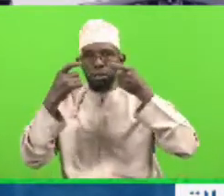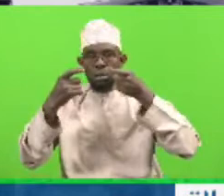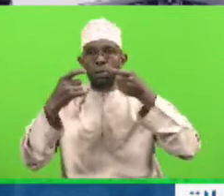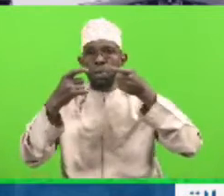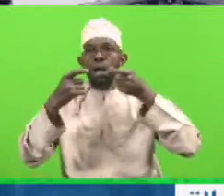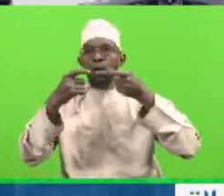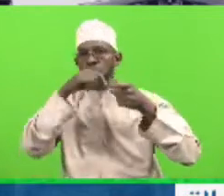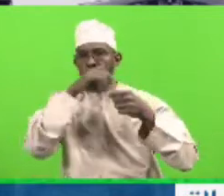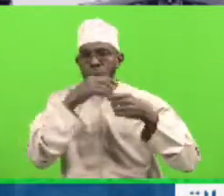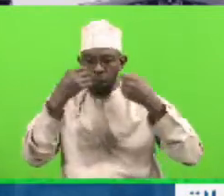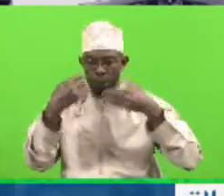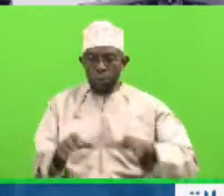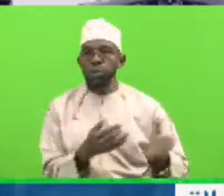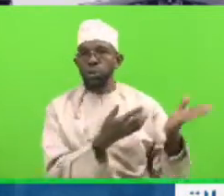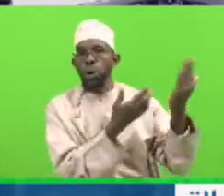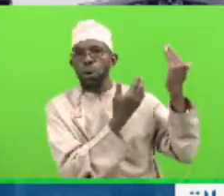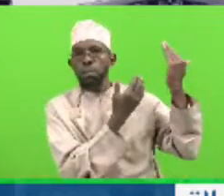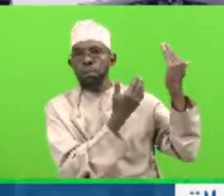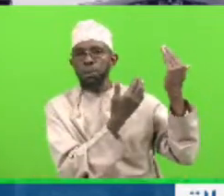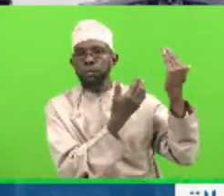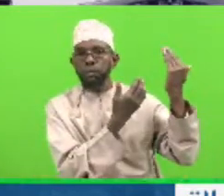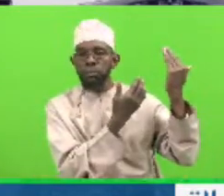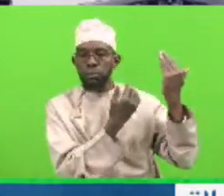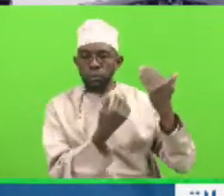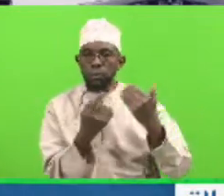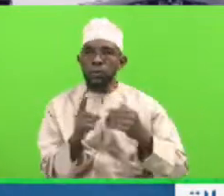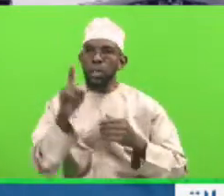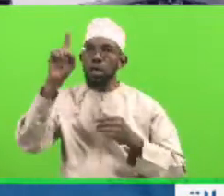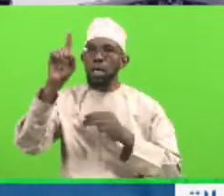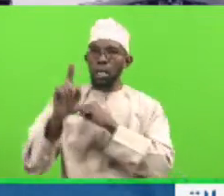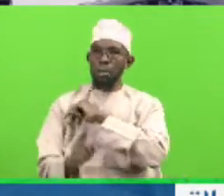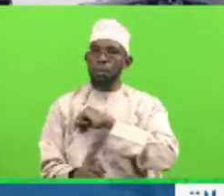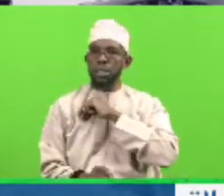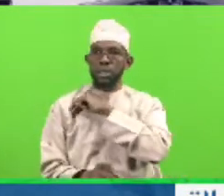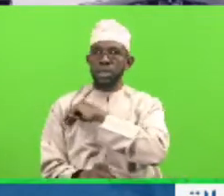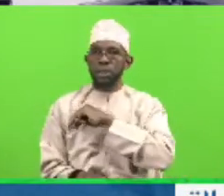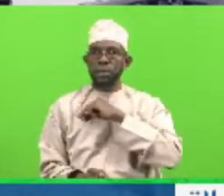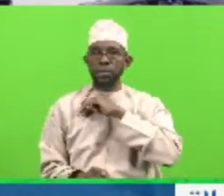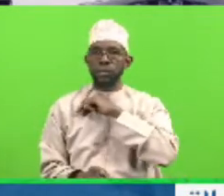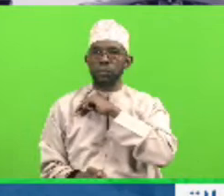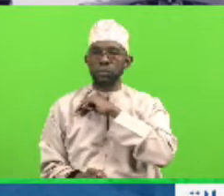do not lose hope in the mercy of Allah subhanahu wa ta'ala.